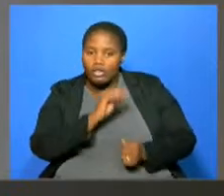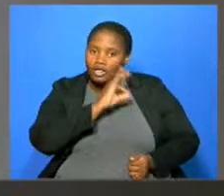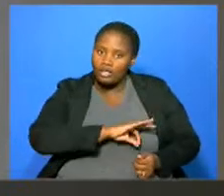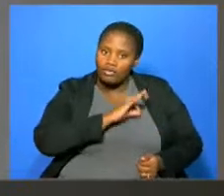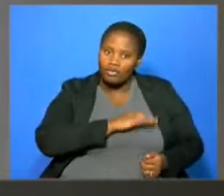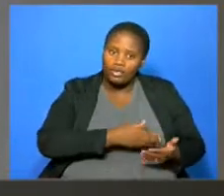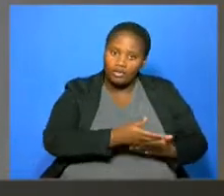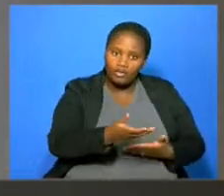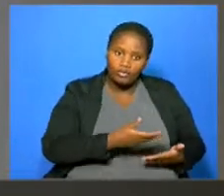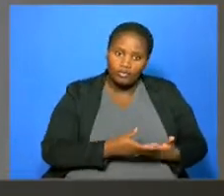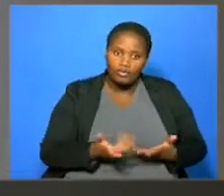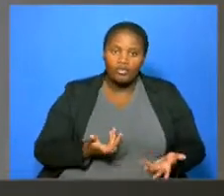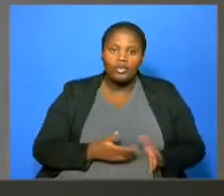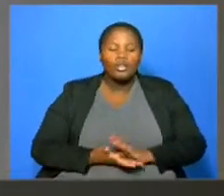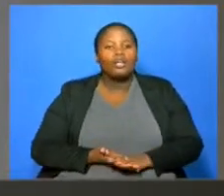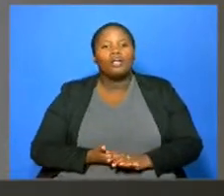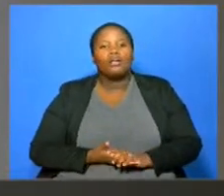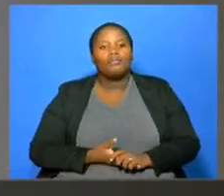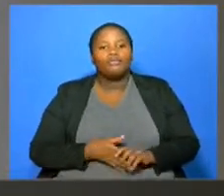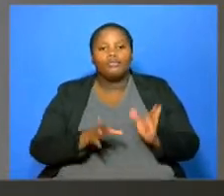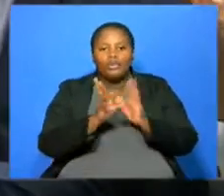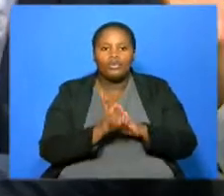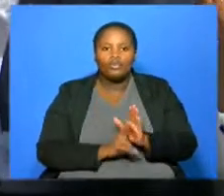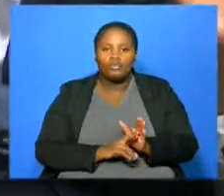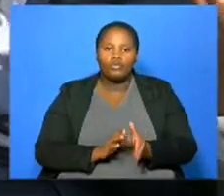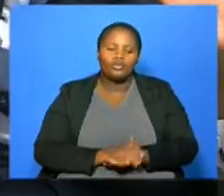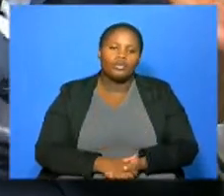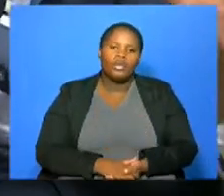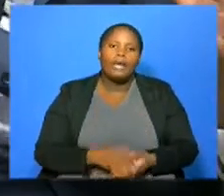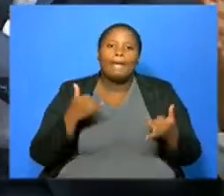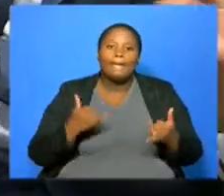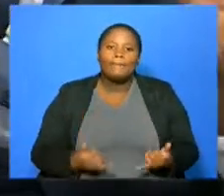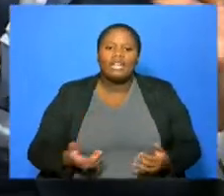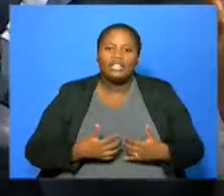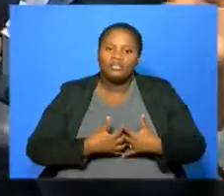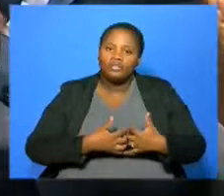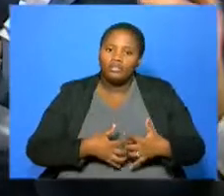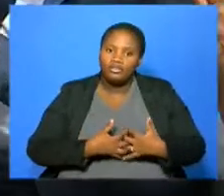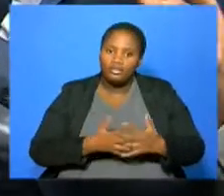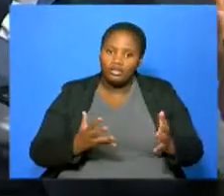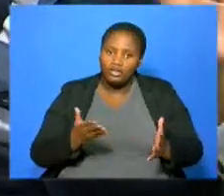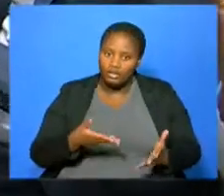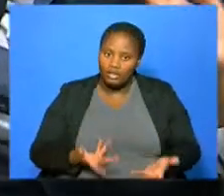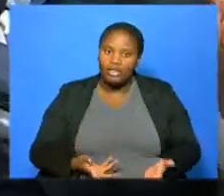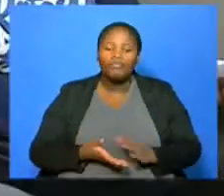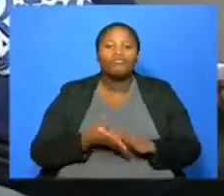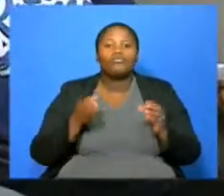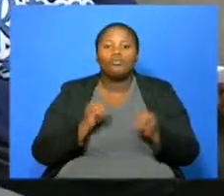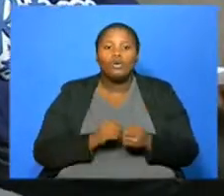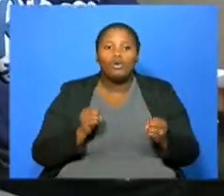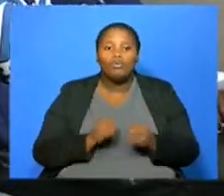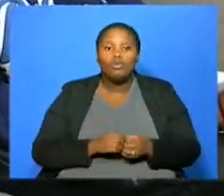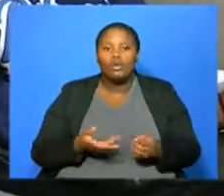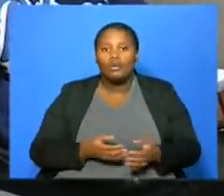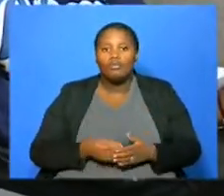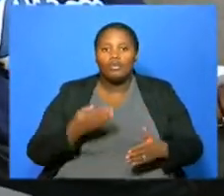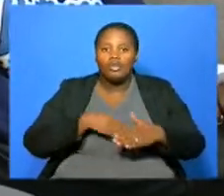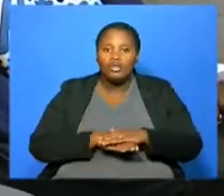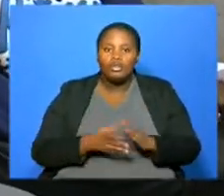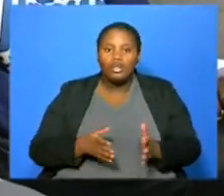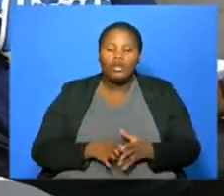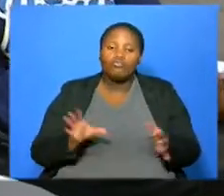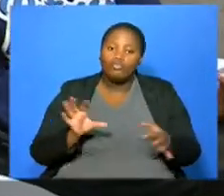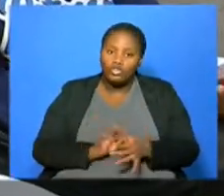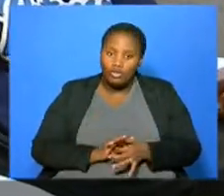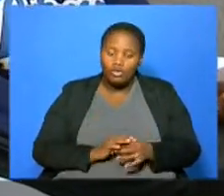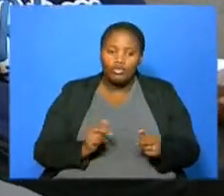principles, risk and portfolio management. The launch of a stock market simulator also underscores Botswana's Stock Exchange